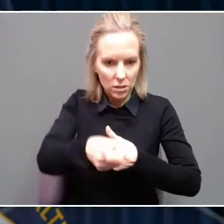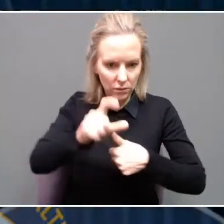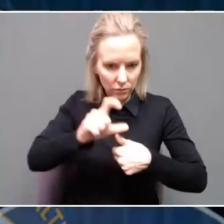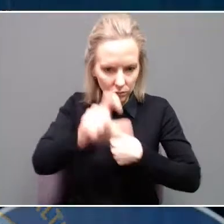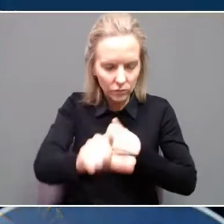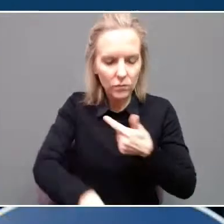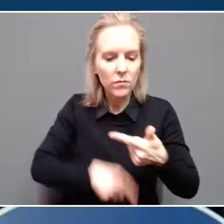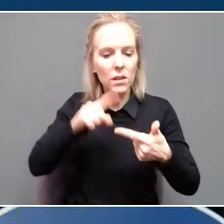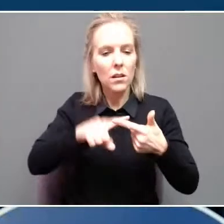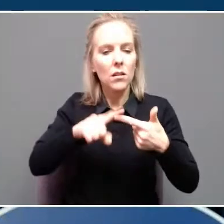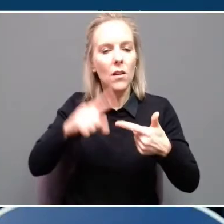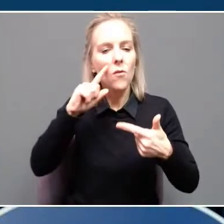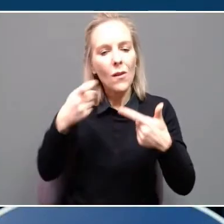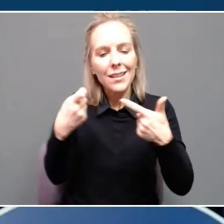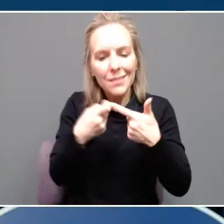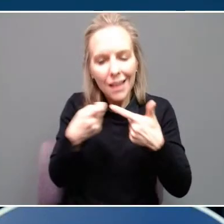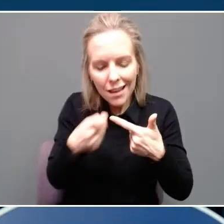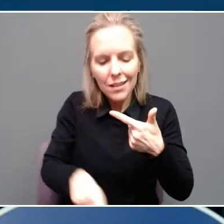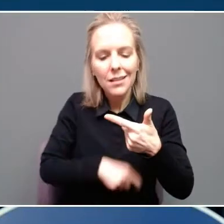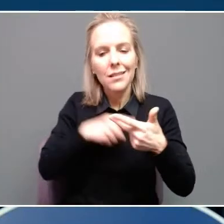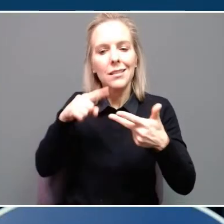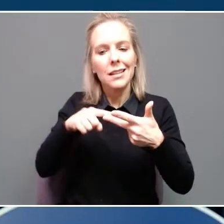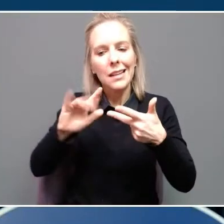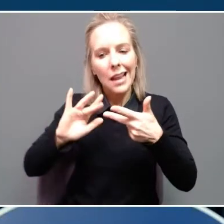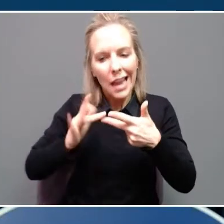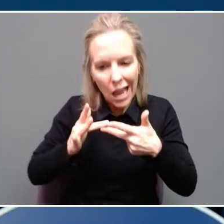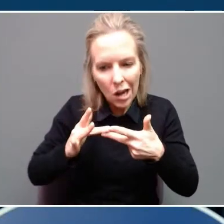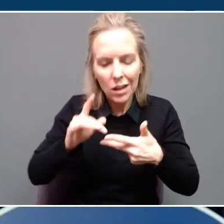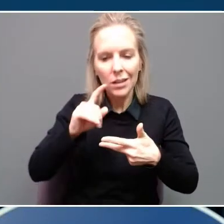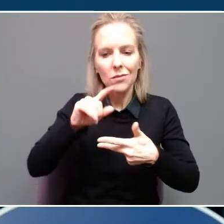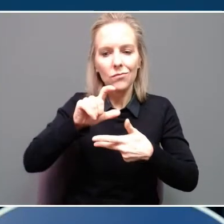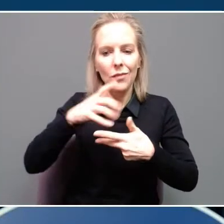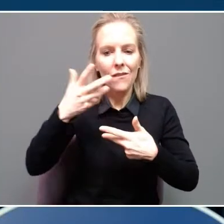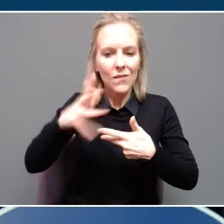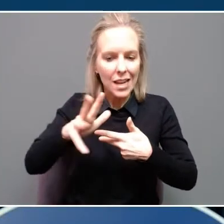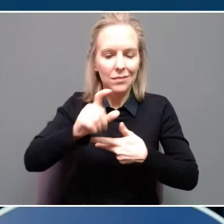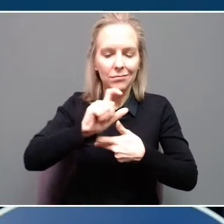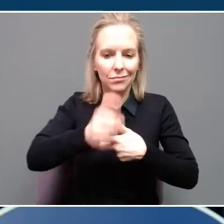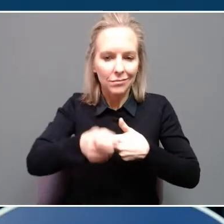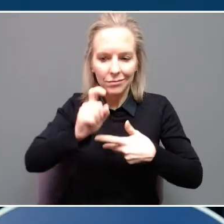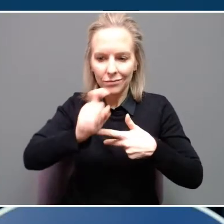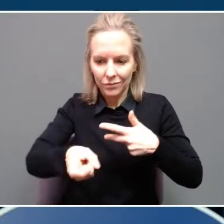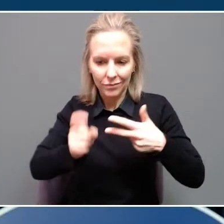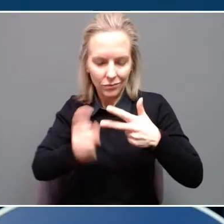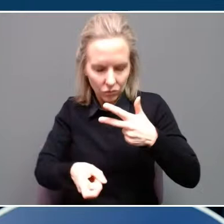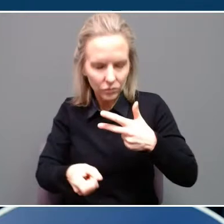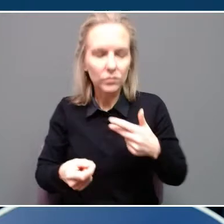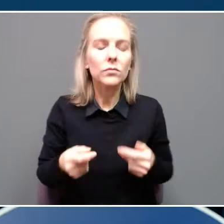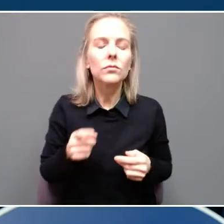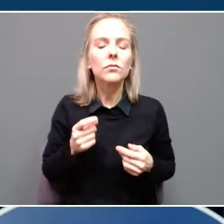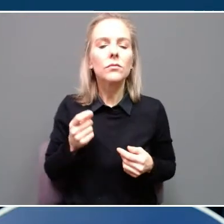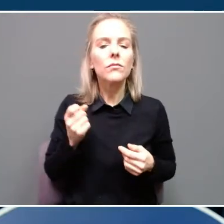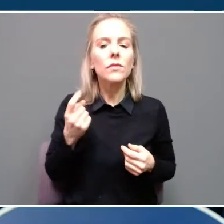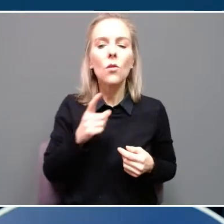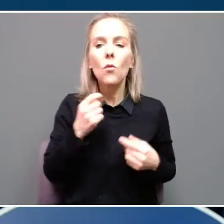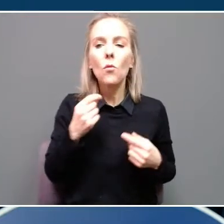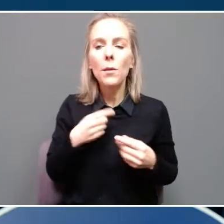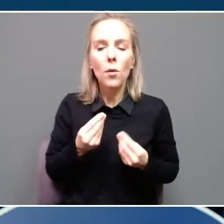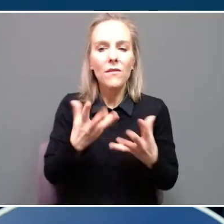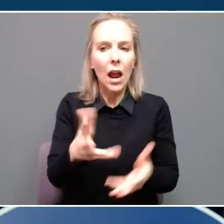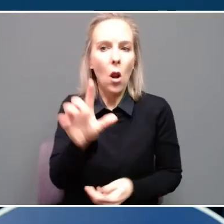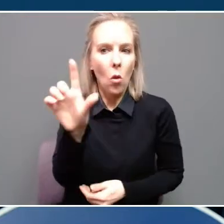and internet assistance to help keep families in their homes. We've also been able to provide Louisville with $92.2